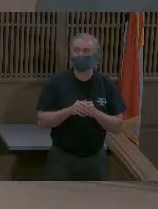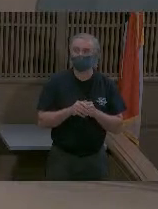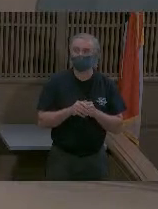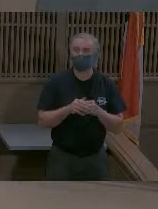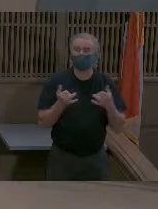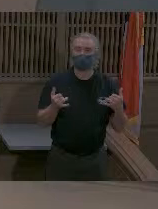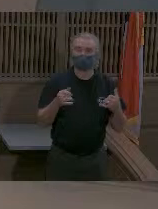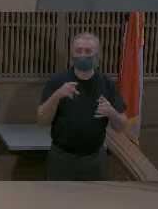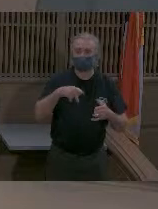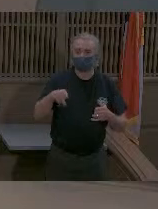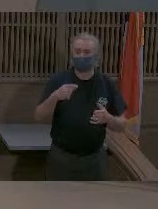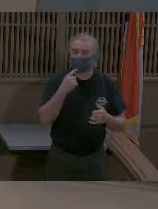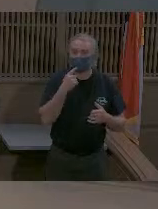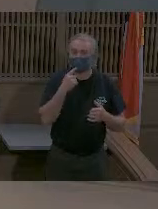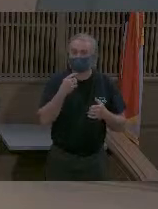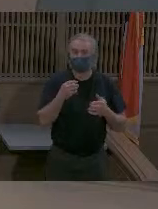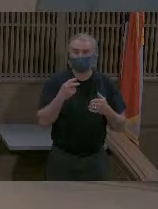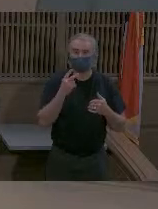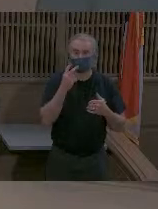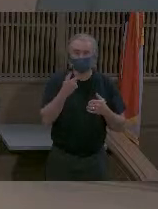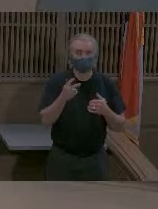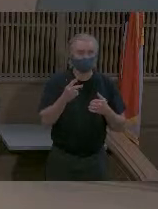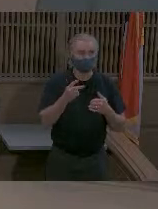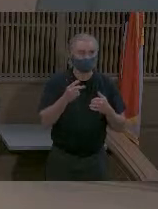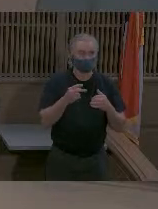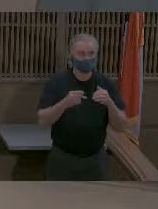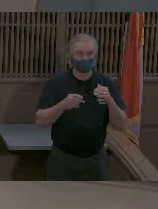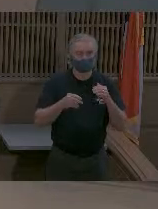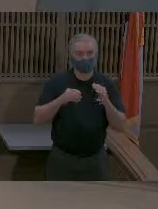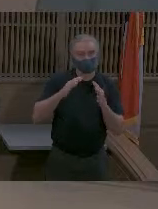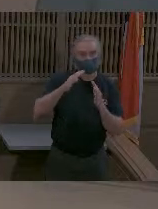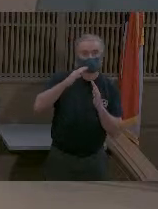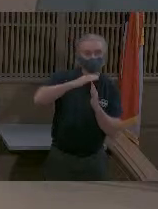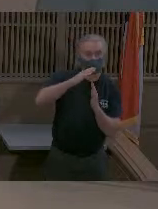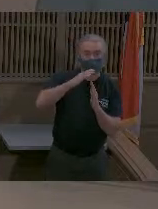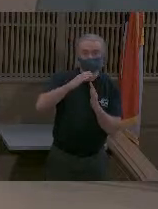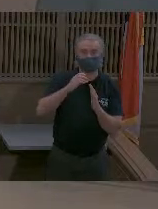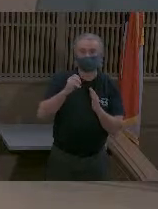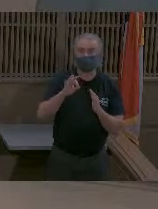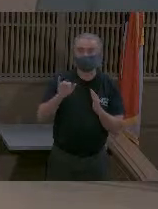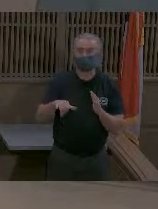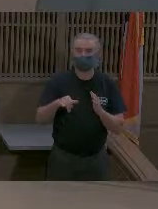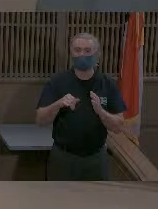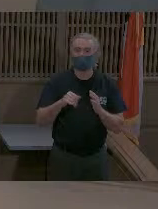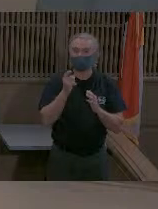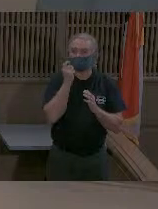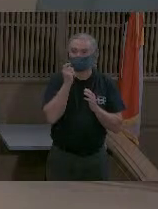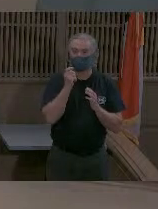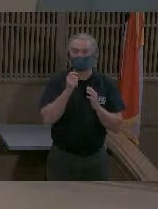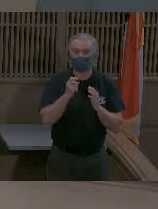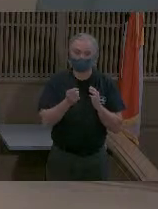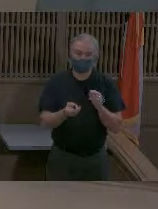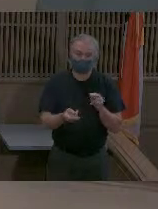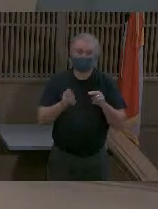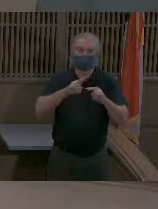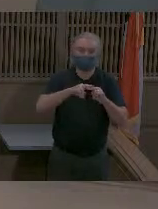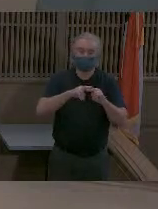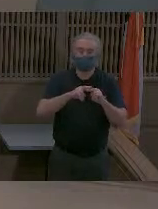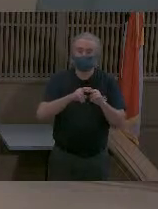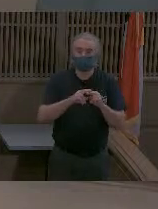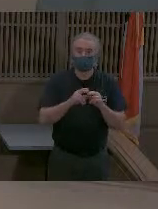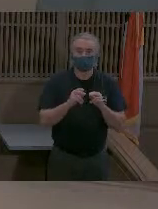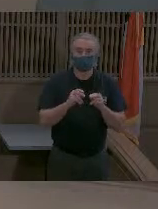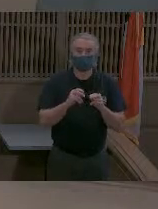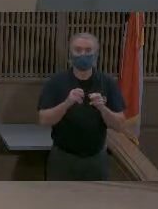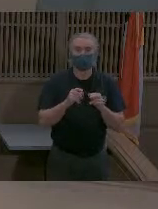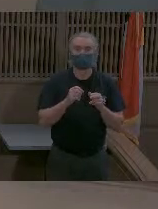seen the top of this recent surge, and pursuant to that and consistent with